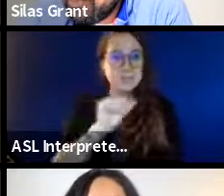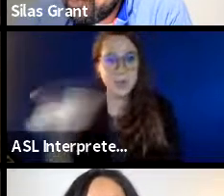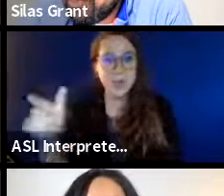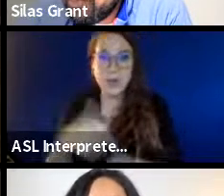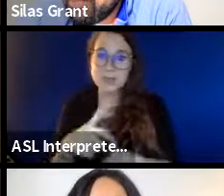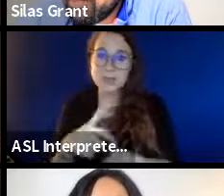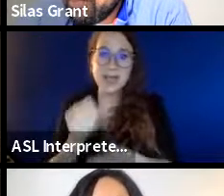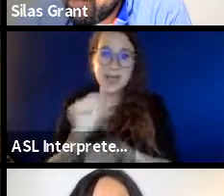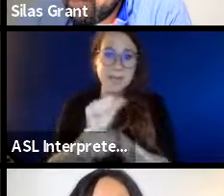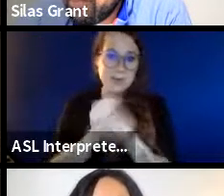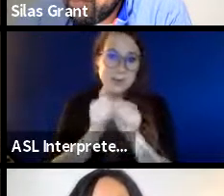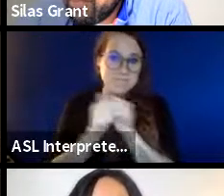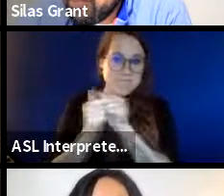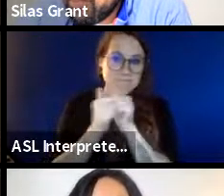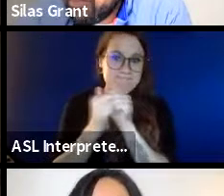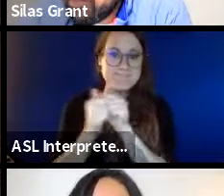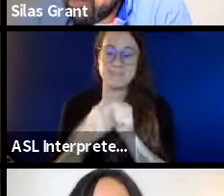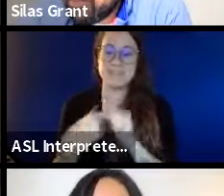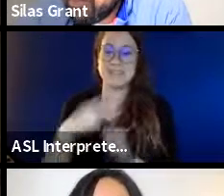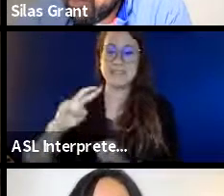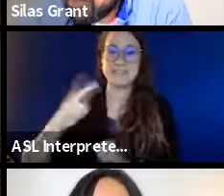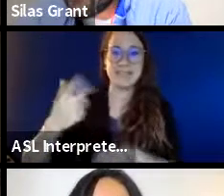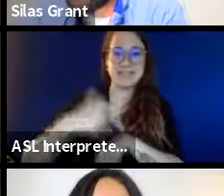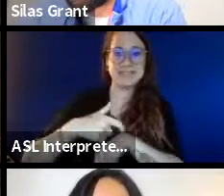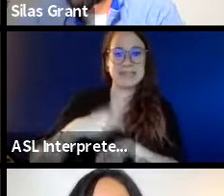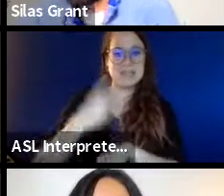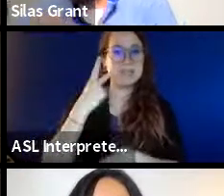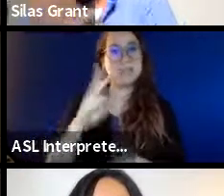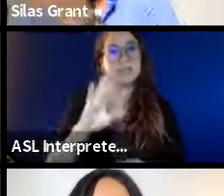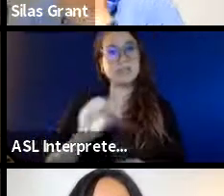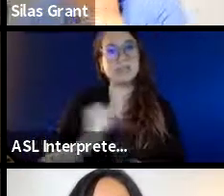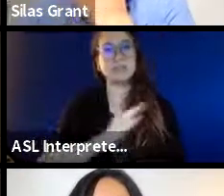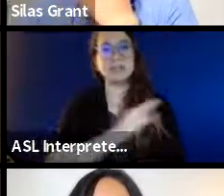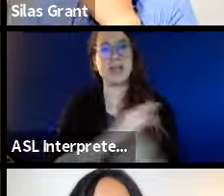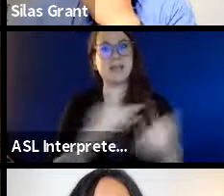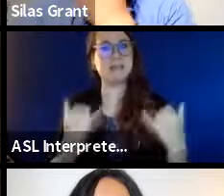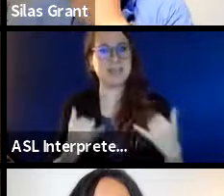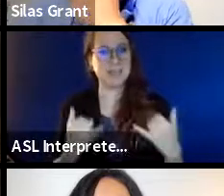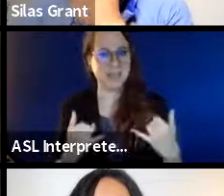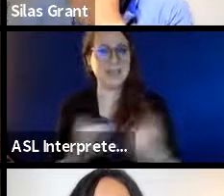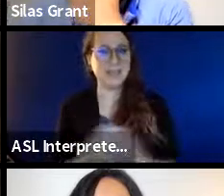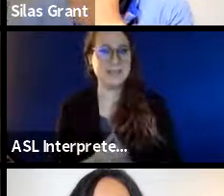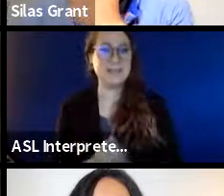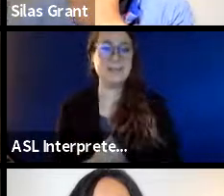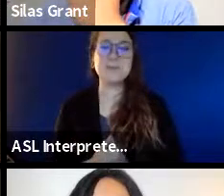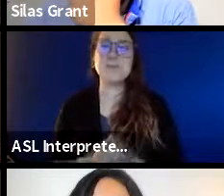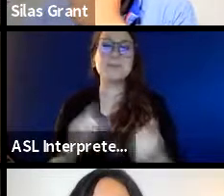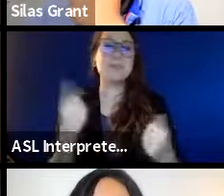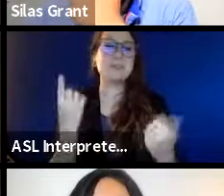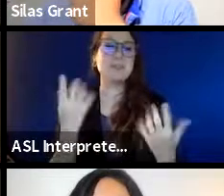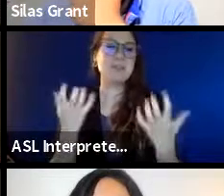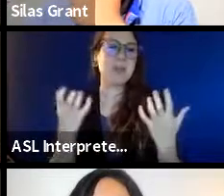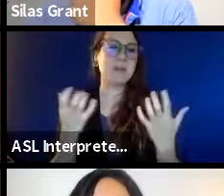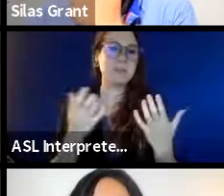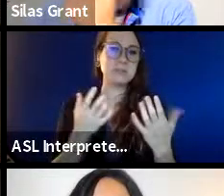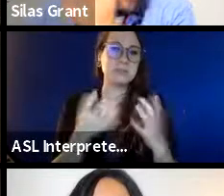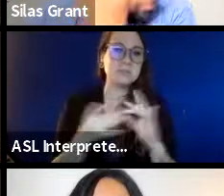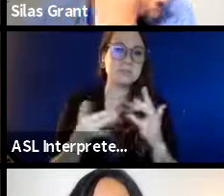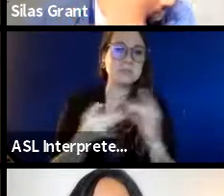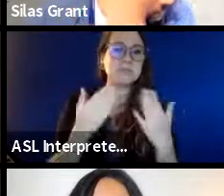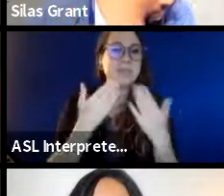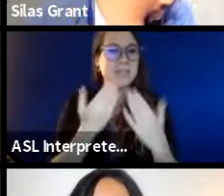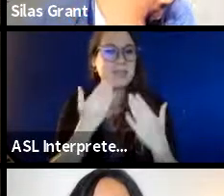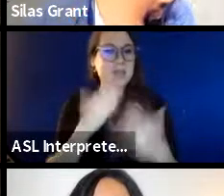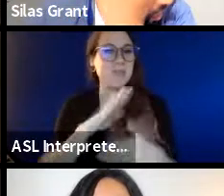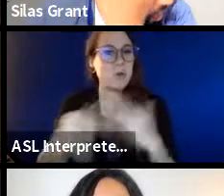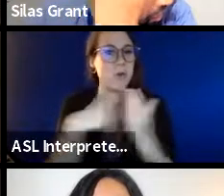with you. This is the second time me seeing your staff today. And so I just wanted to say, thank you for all that you're